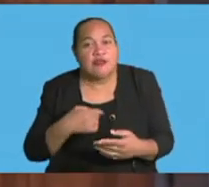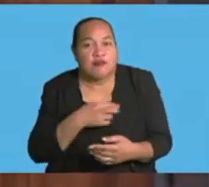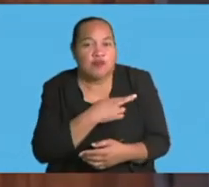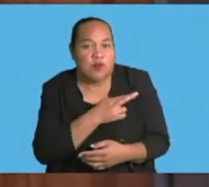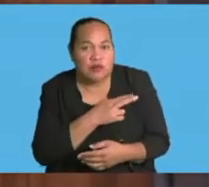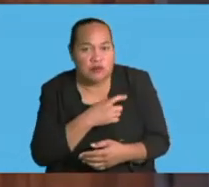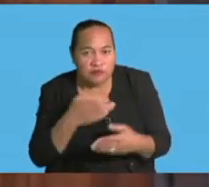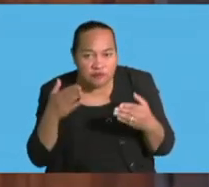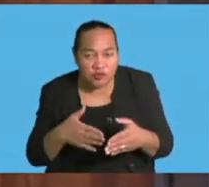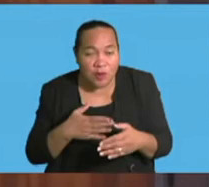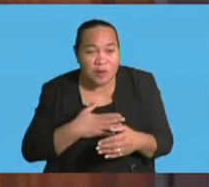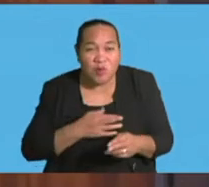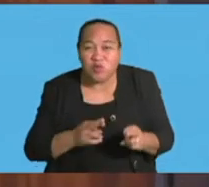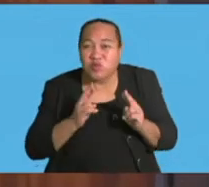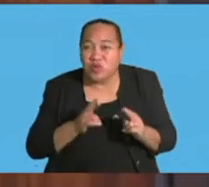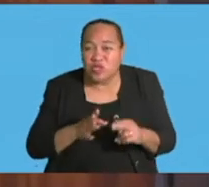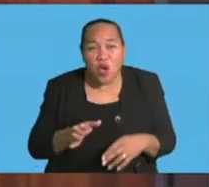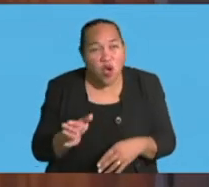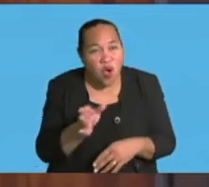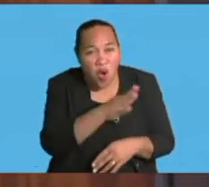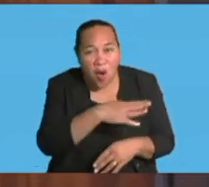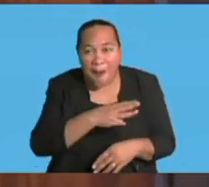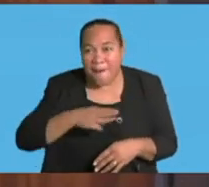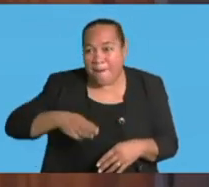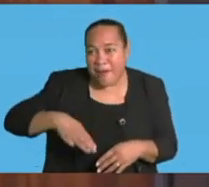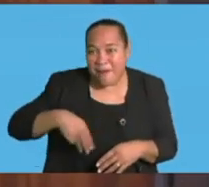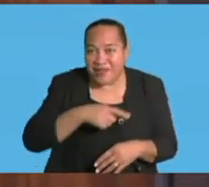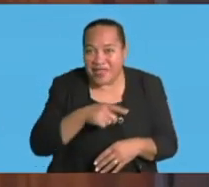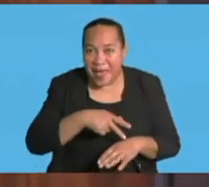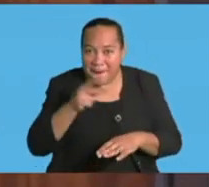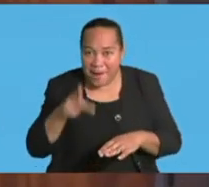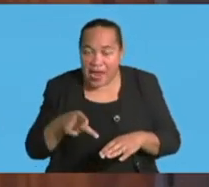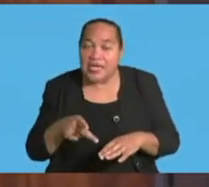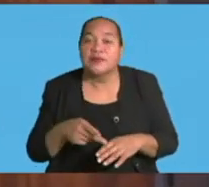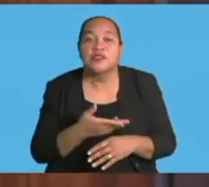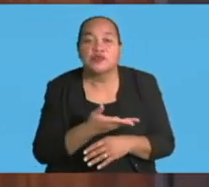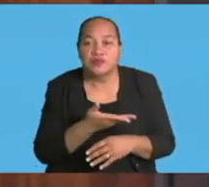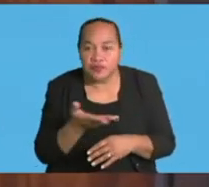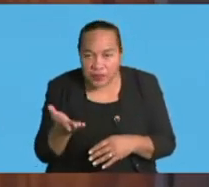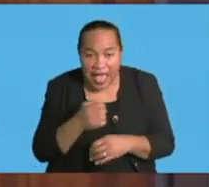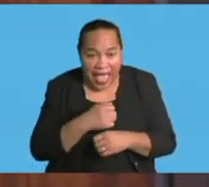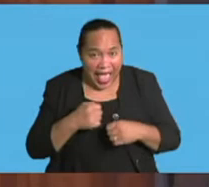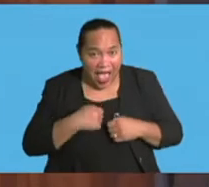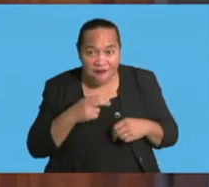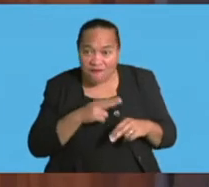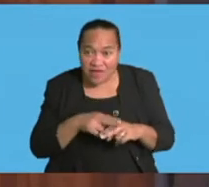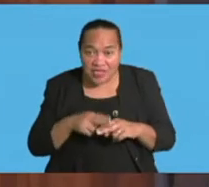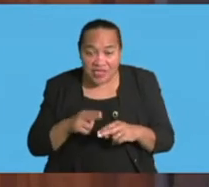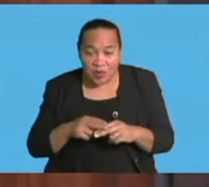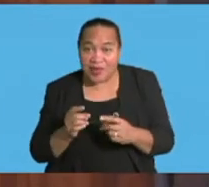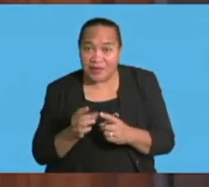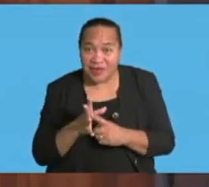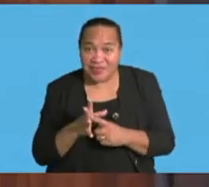sir, I wish for all members of this august Parliament to note that our Fijians with special